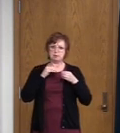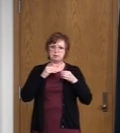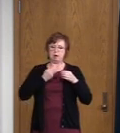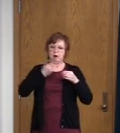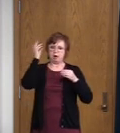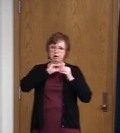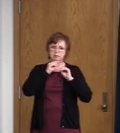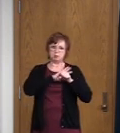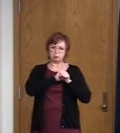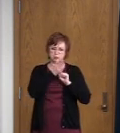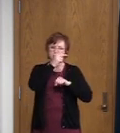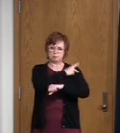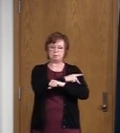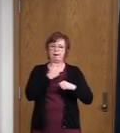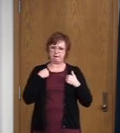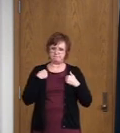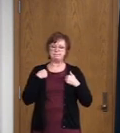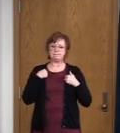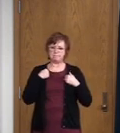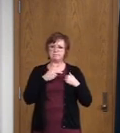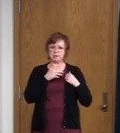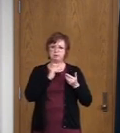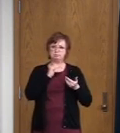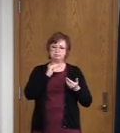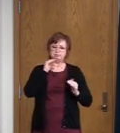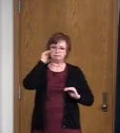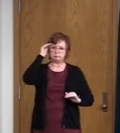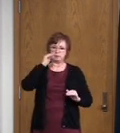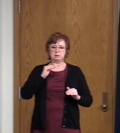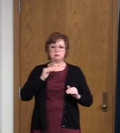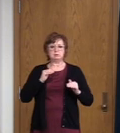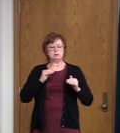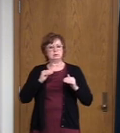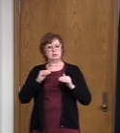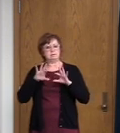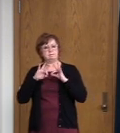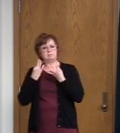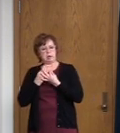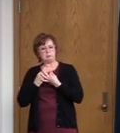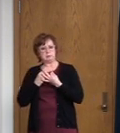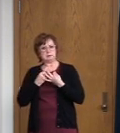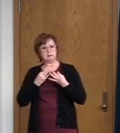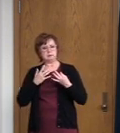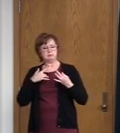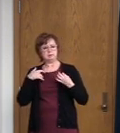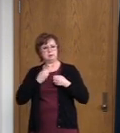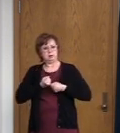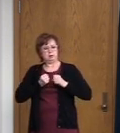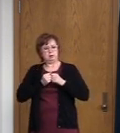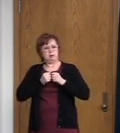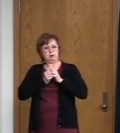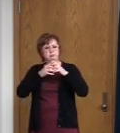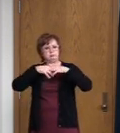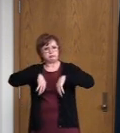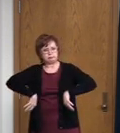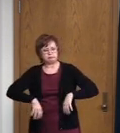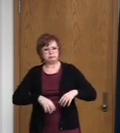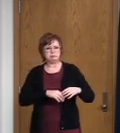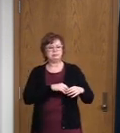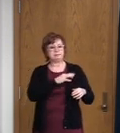not just taking a toll on our families across the province, but also our care providers as well. We know that the staff face